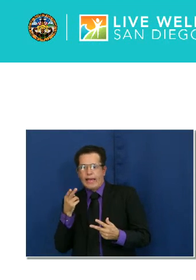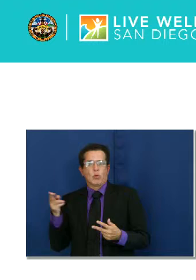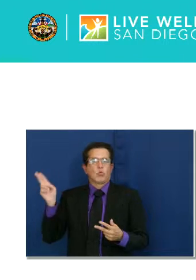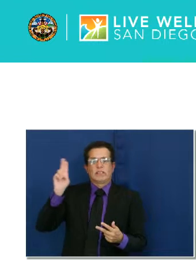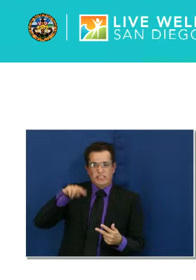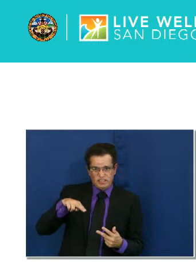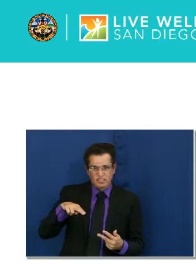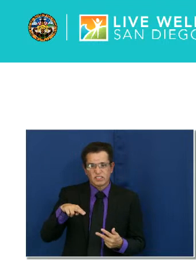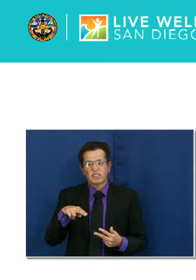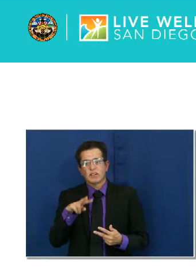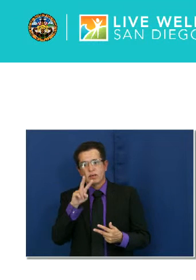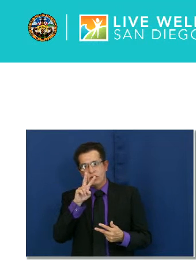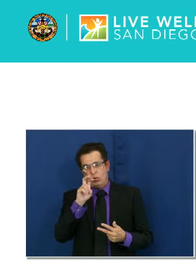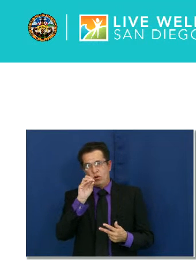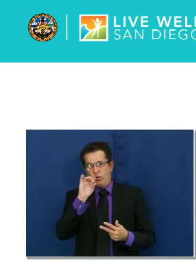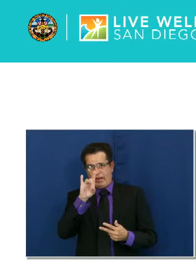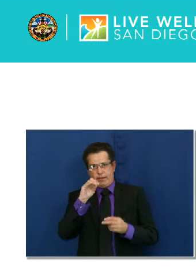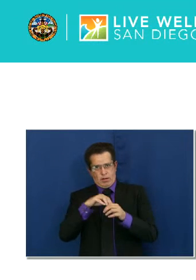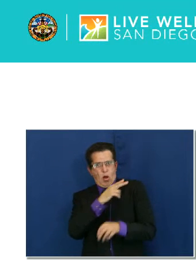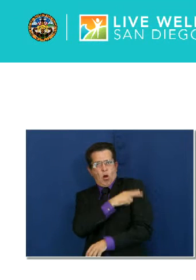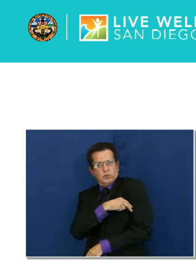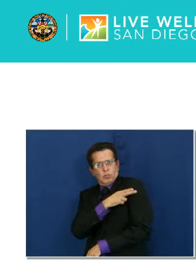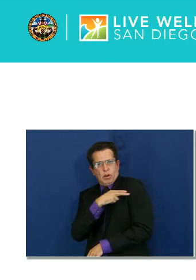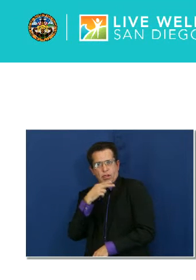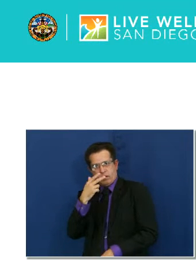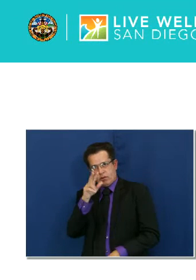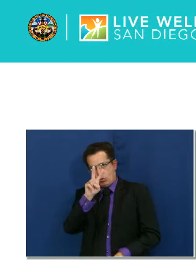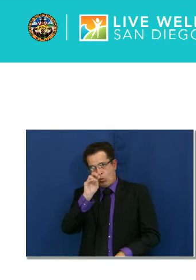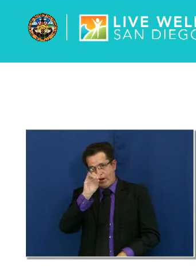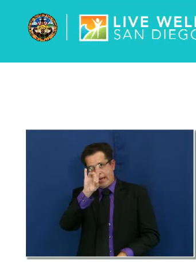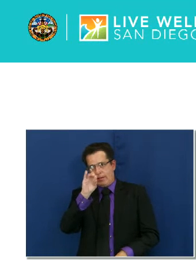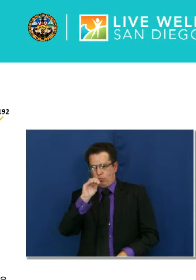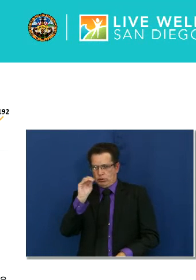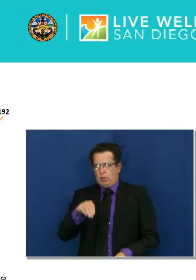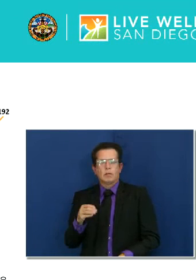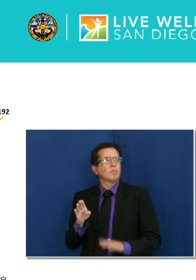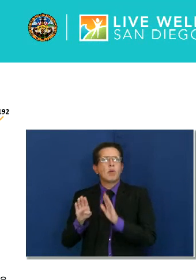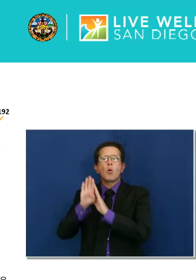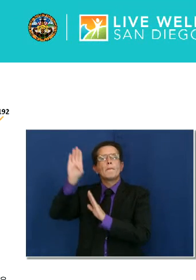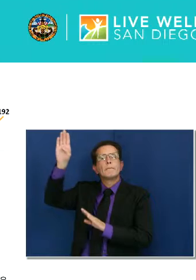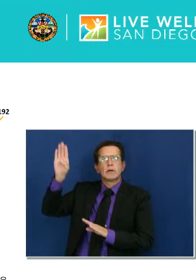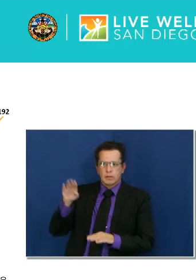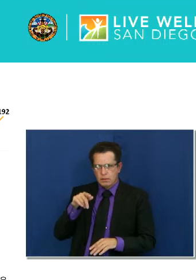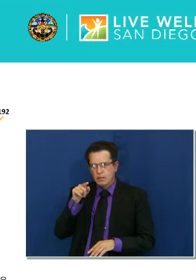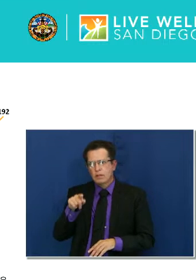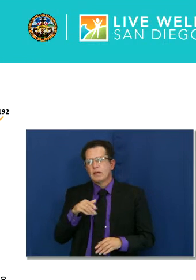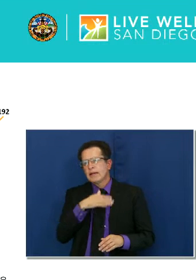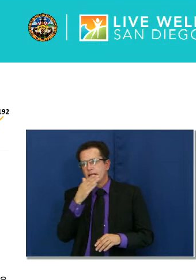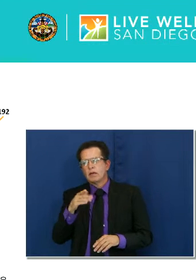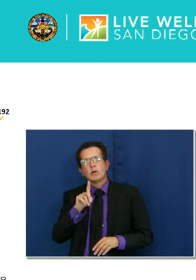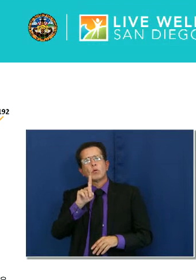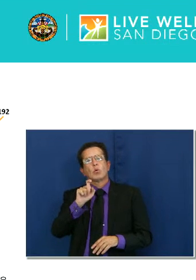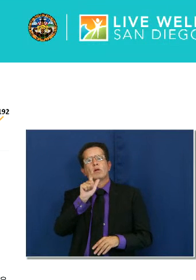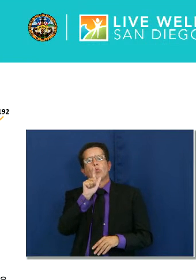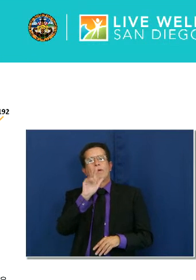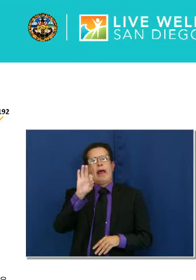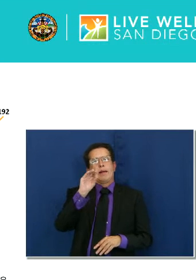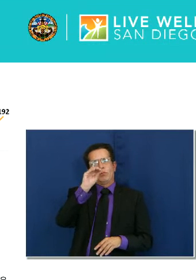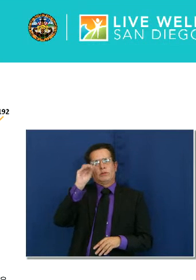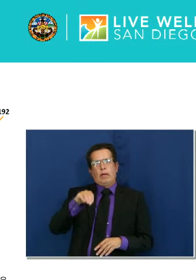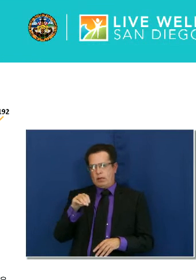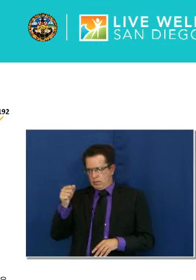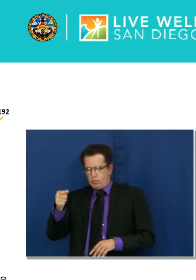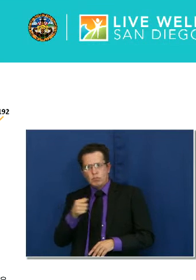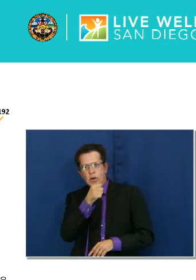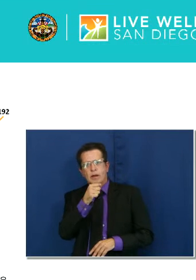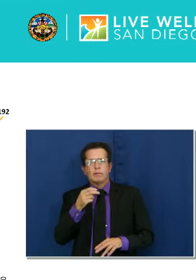in hospitalizations over the 30-day period. And in the next slide, 129% increase in